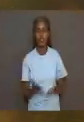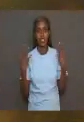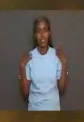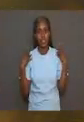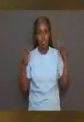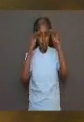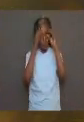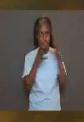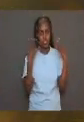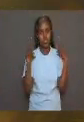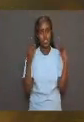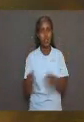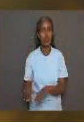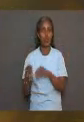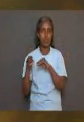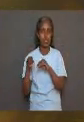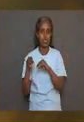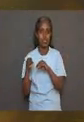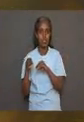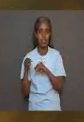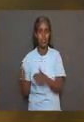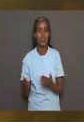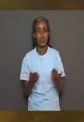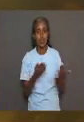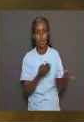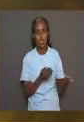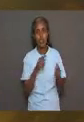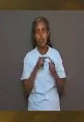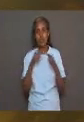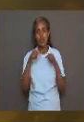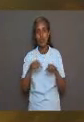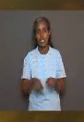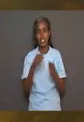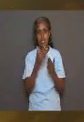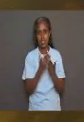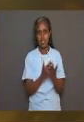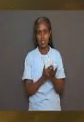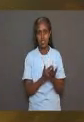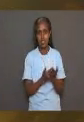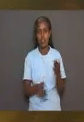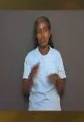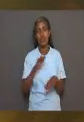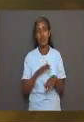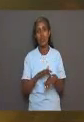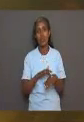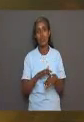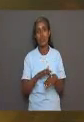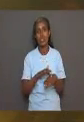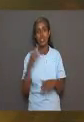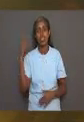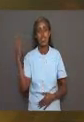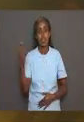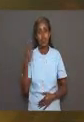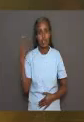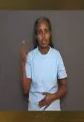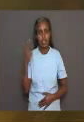Hello, teacher. Hello, students. Welcome to today's lesson on the